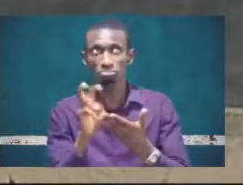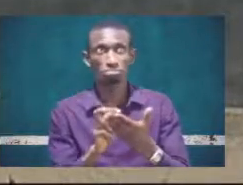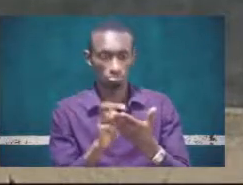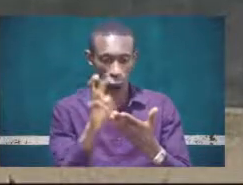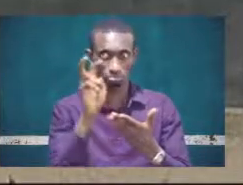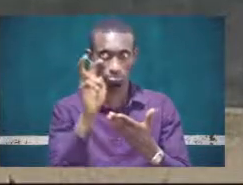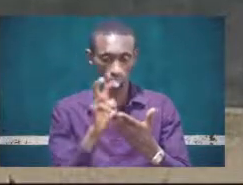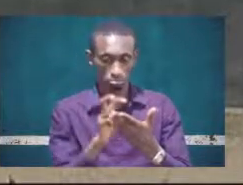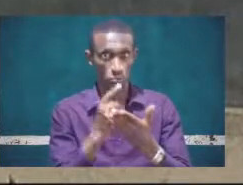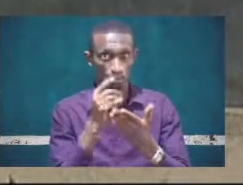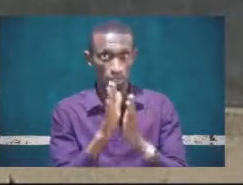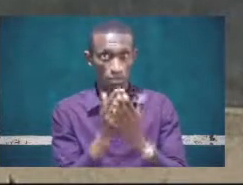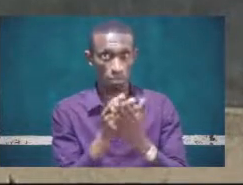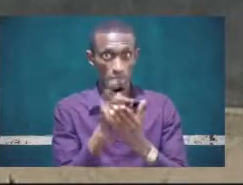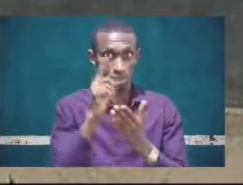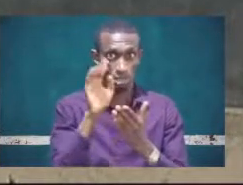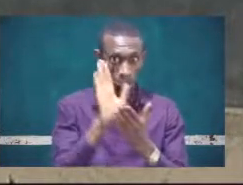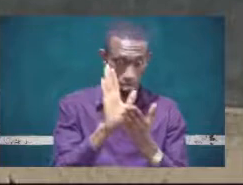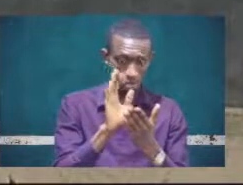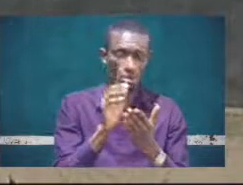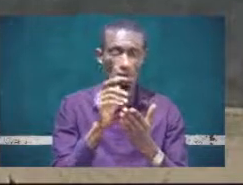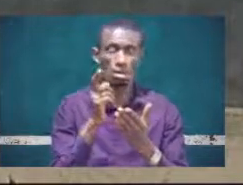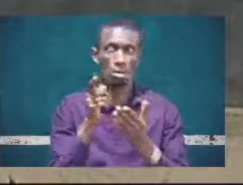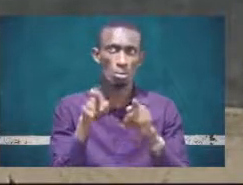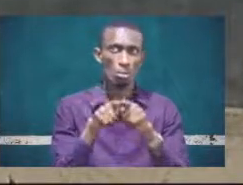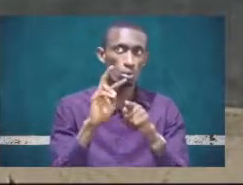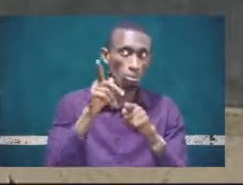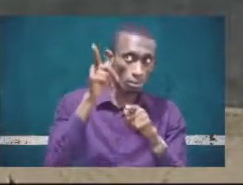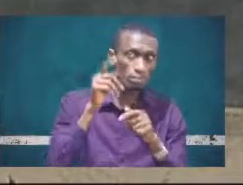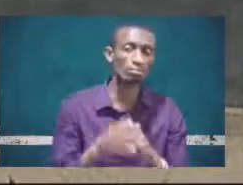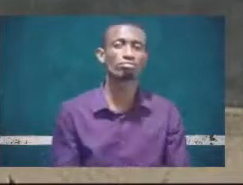answer is similar to this one.